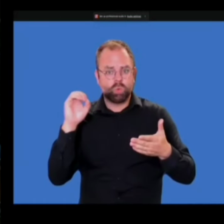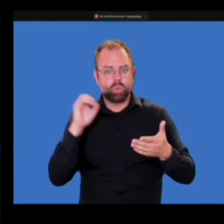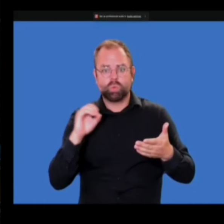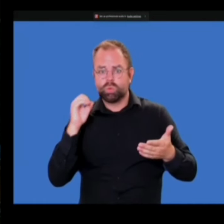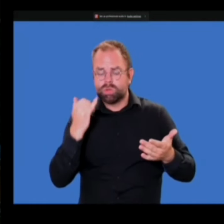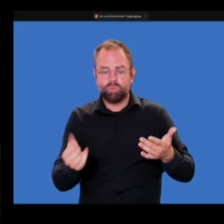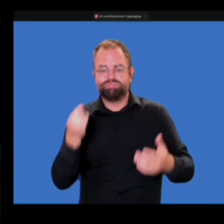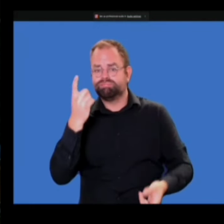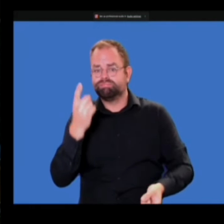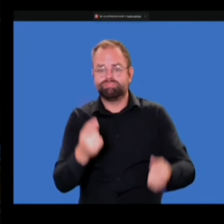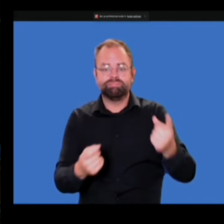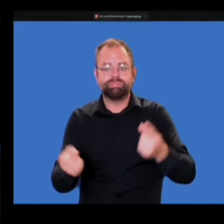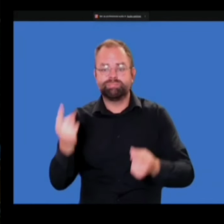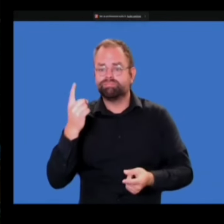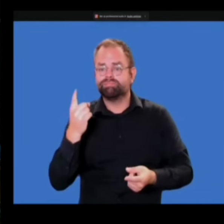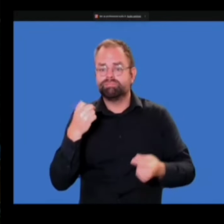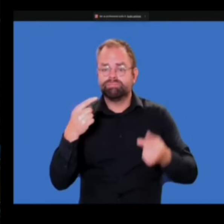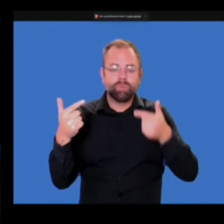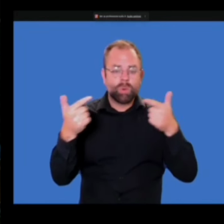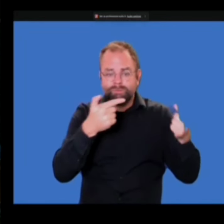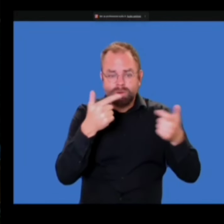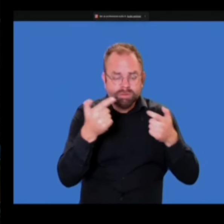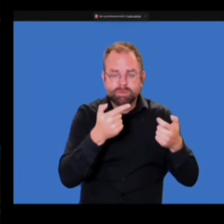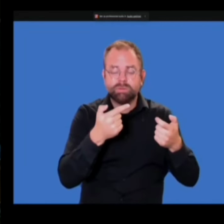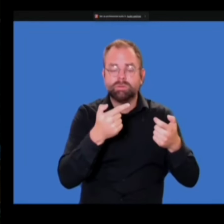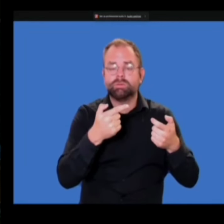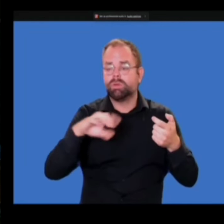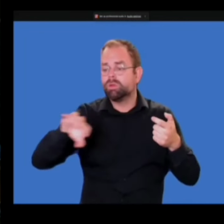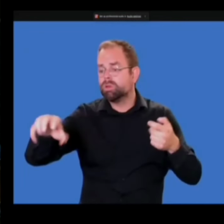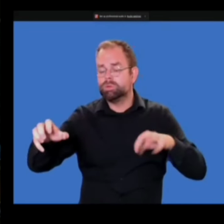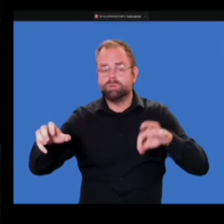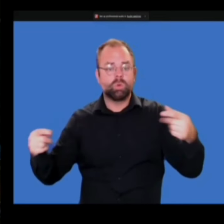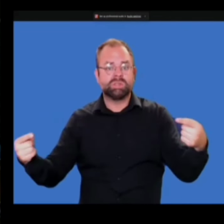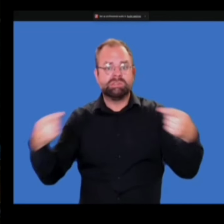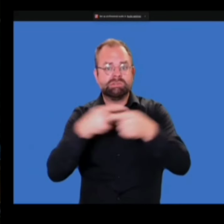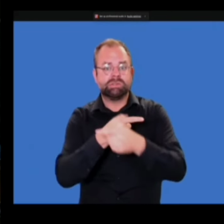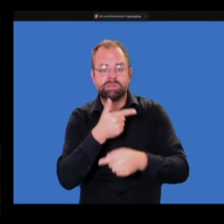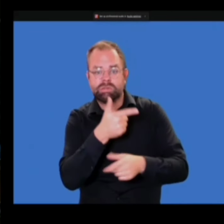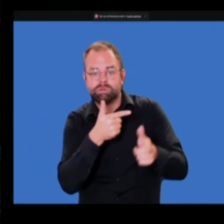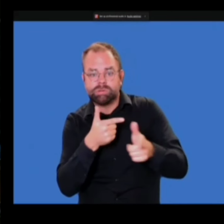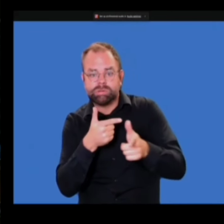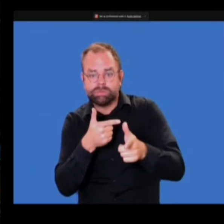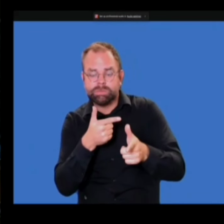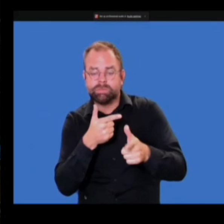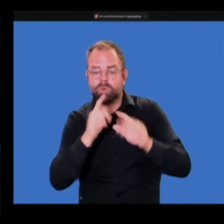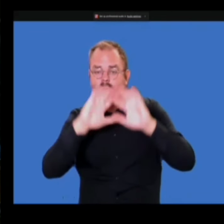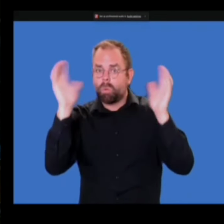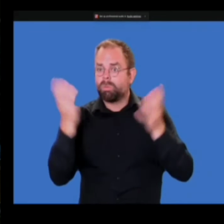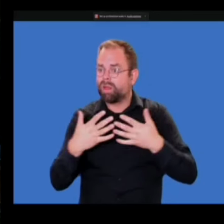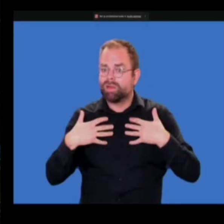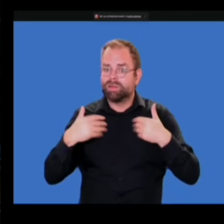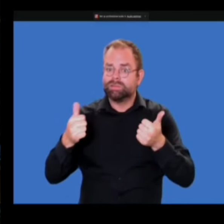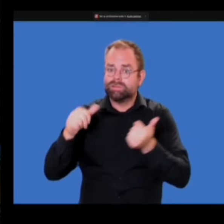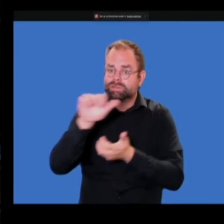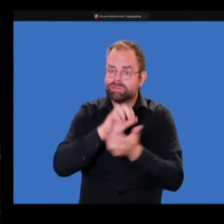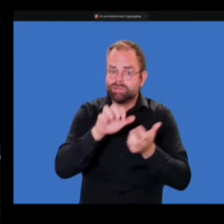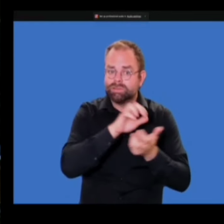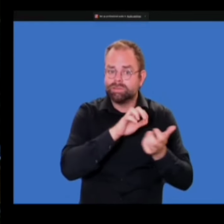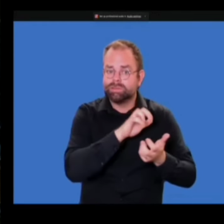no borders, and they cannot be effectively addressed by any member state alone.